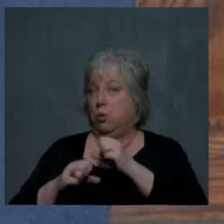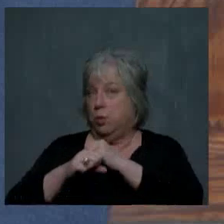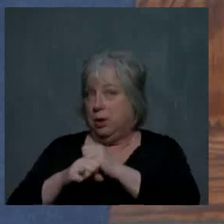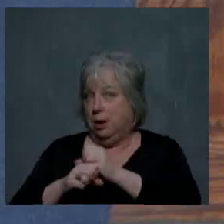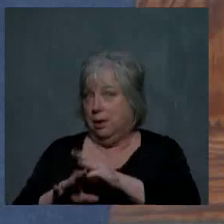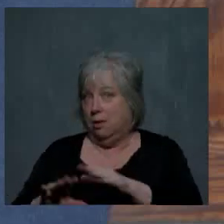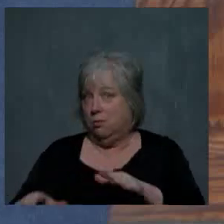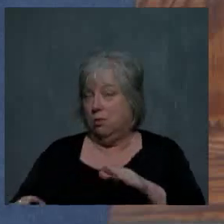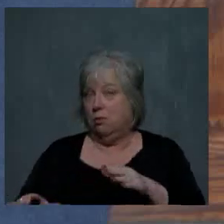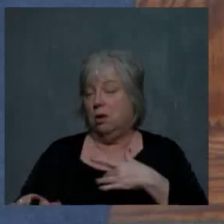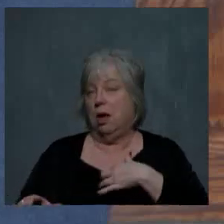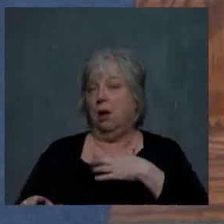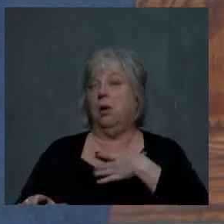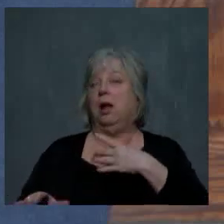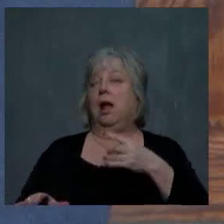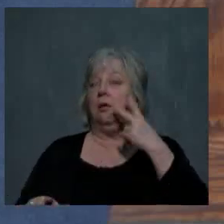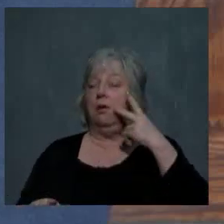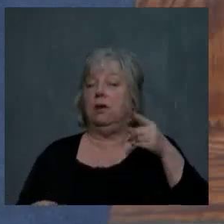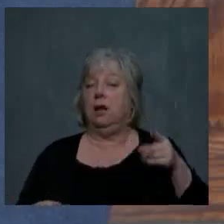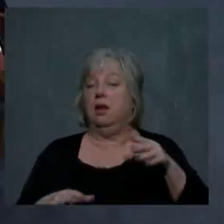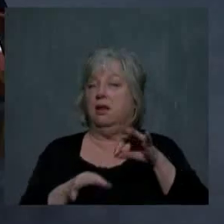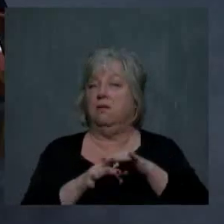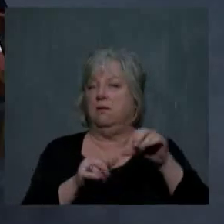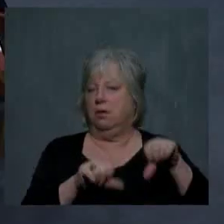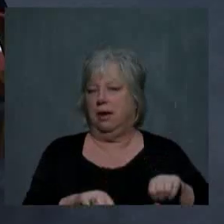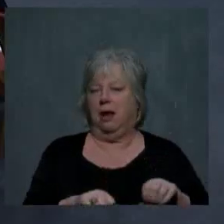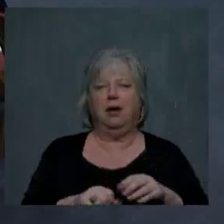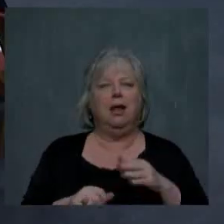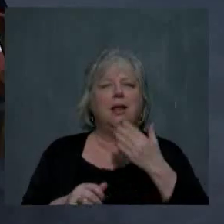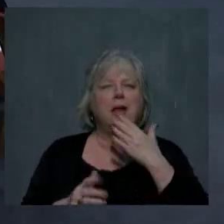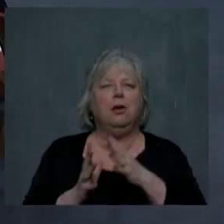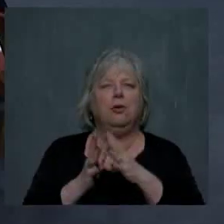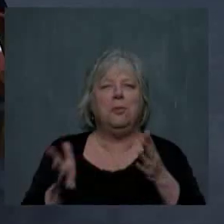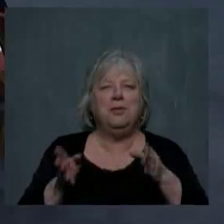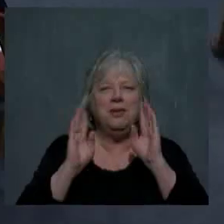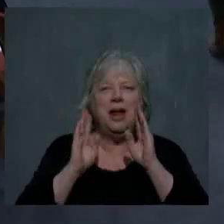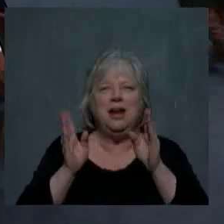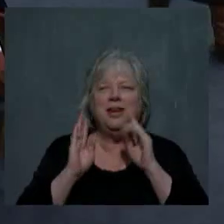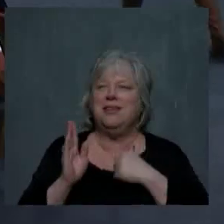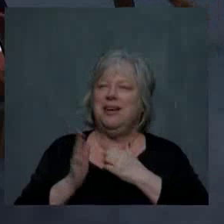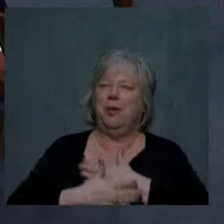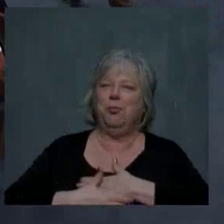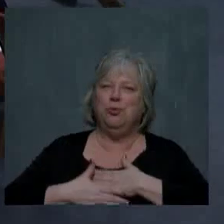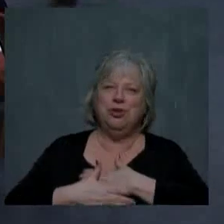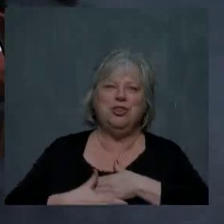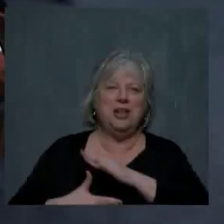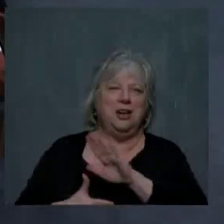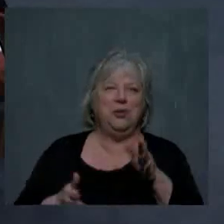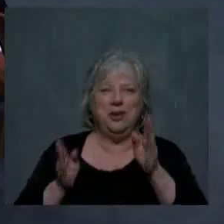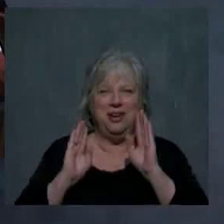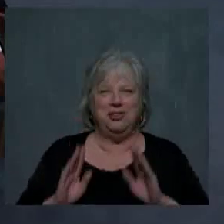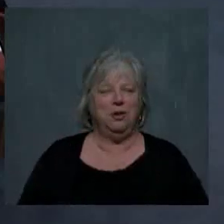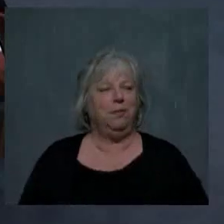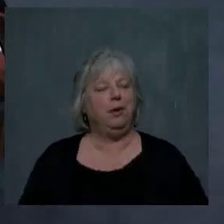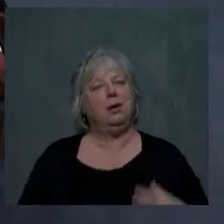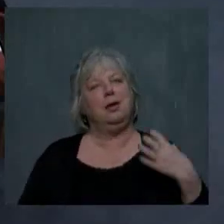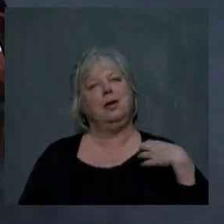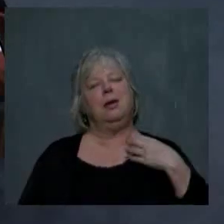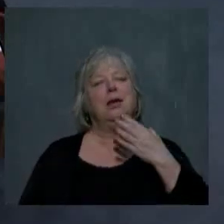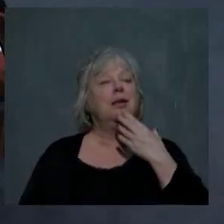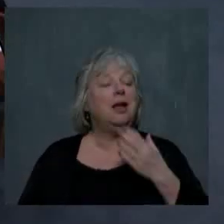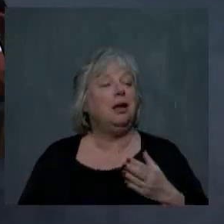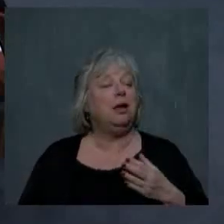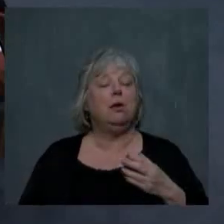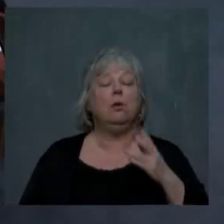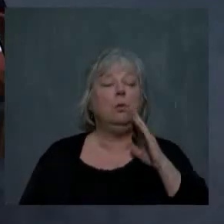occur. And I thank you so much for listening. I appreciate your. Thank you, Ms. Johnson. Would the